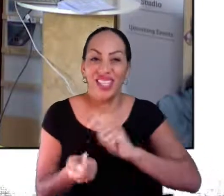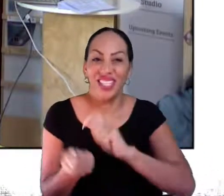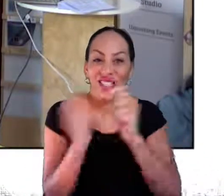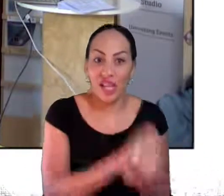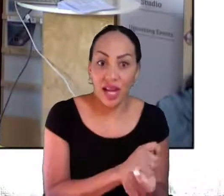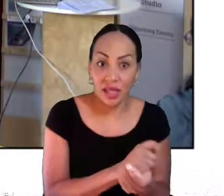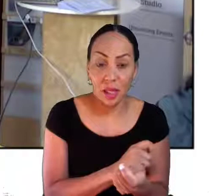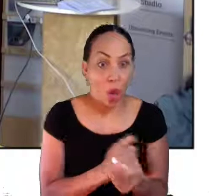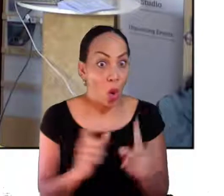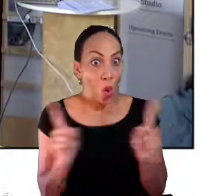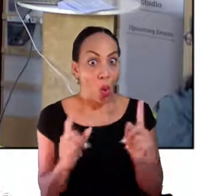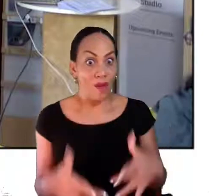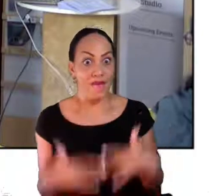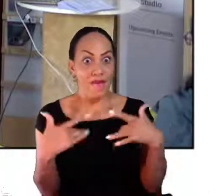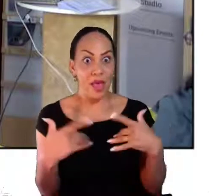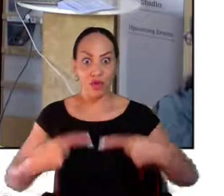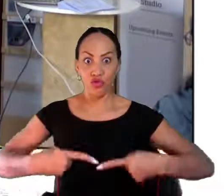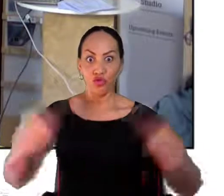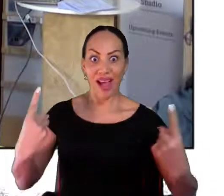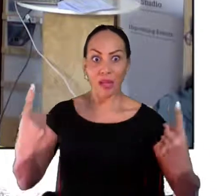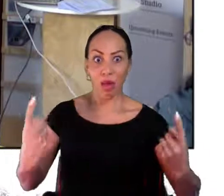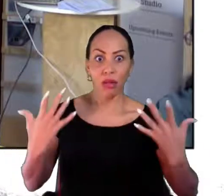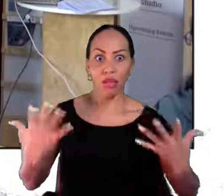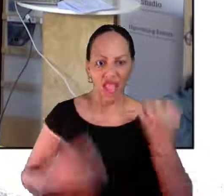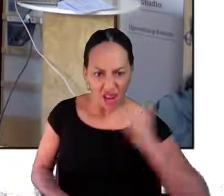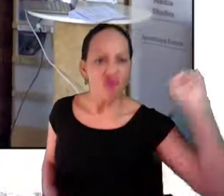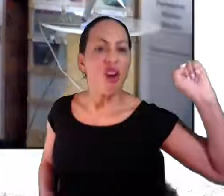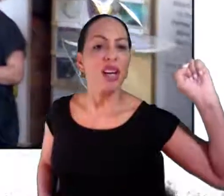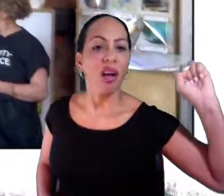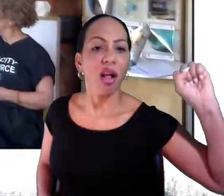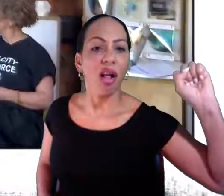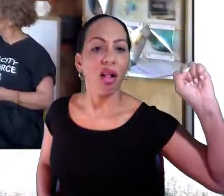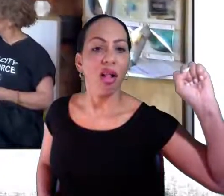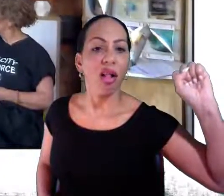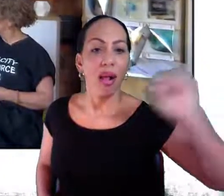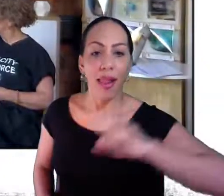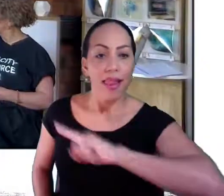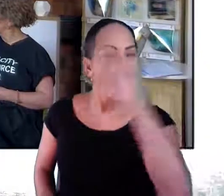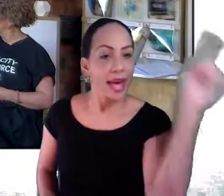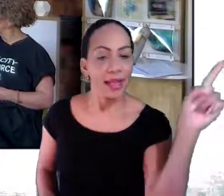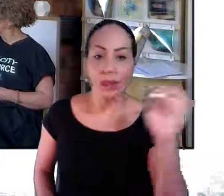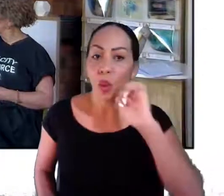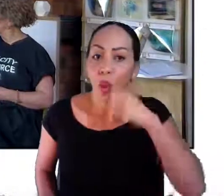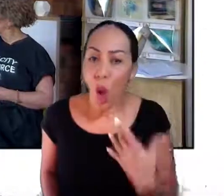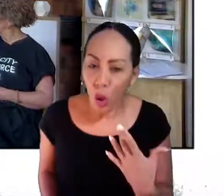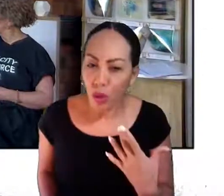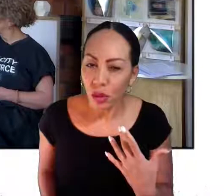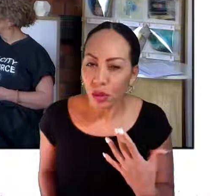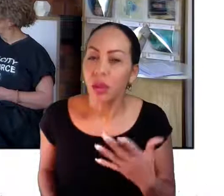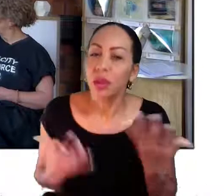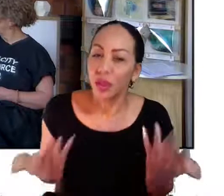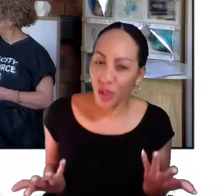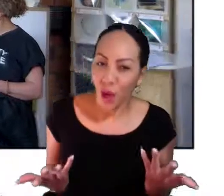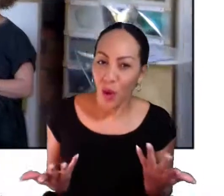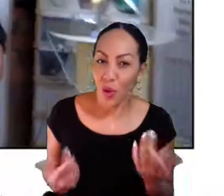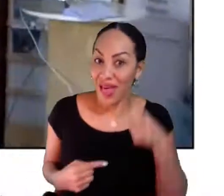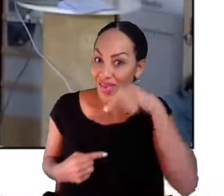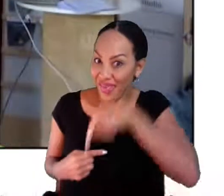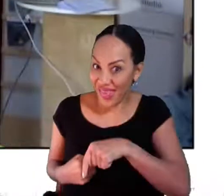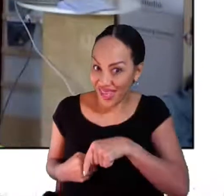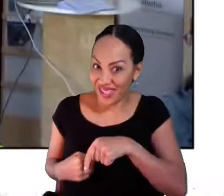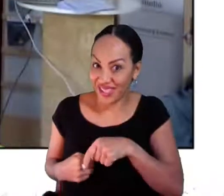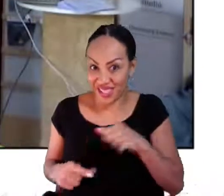what feels really risky and adventurous now as a kind of take a chance on this process will become standard process. And kind of there's